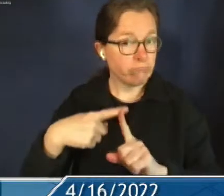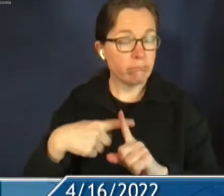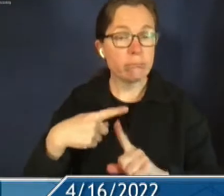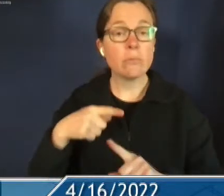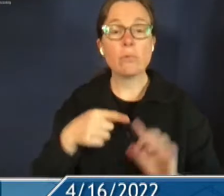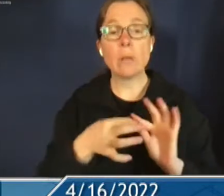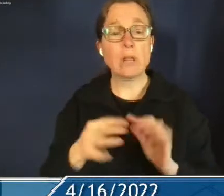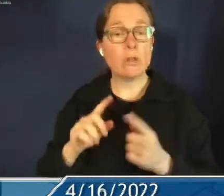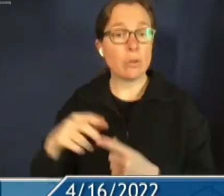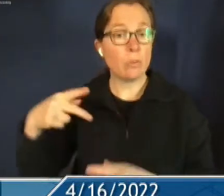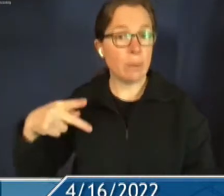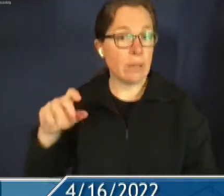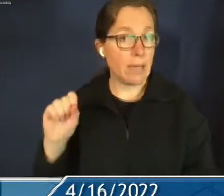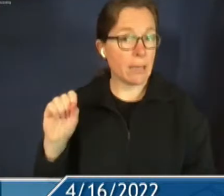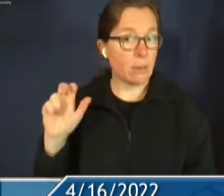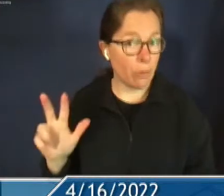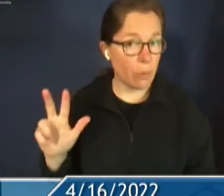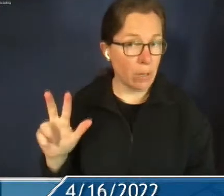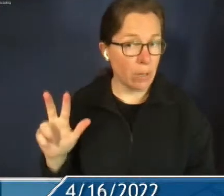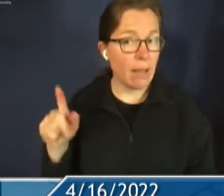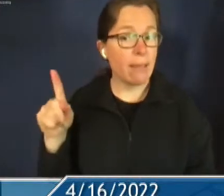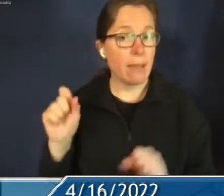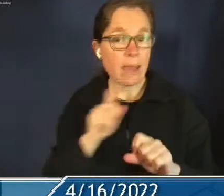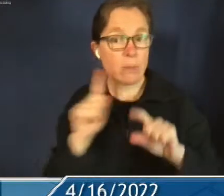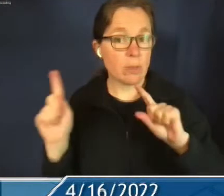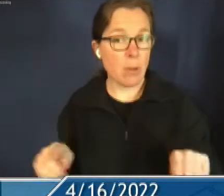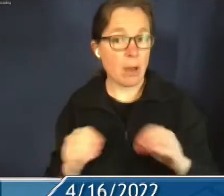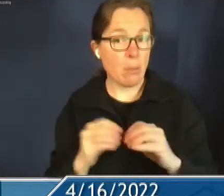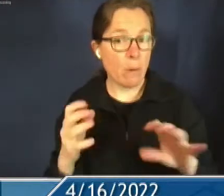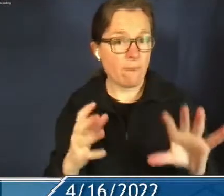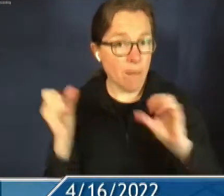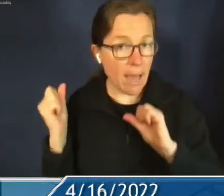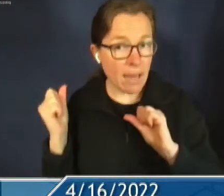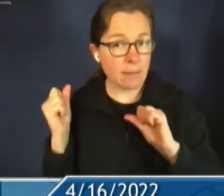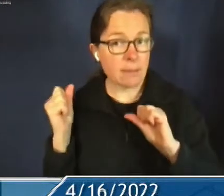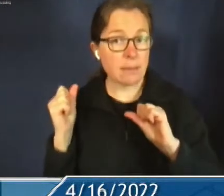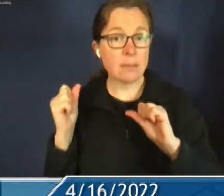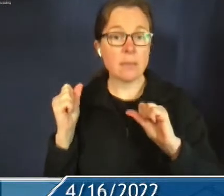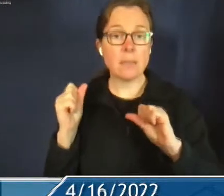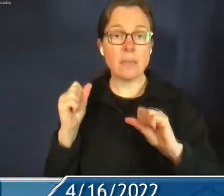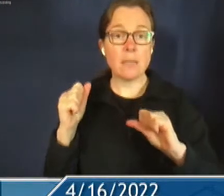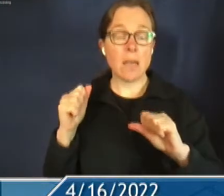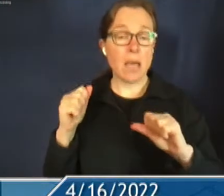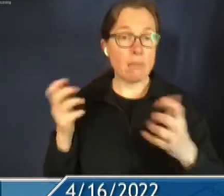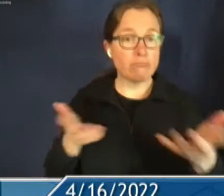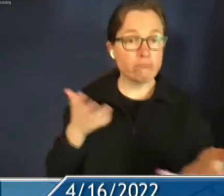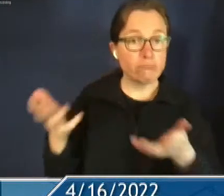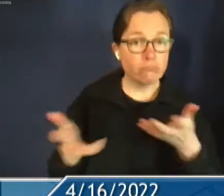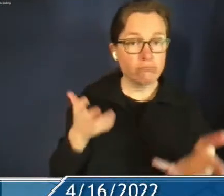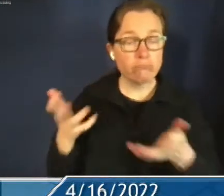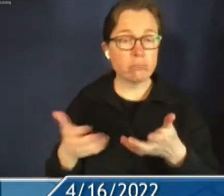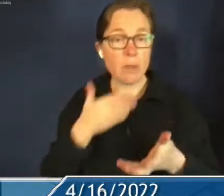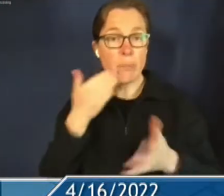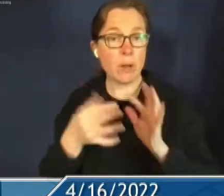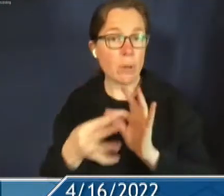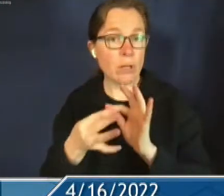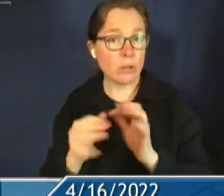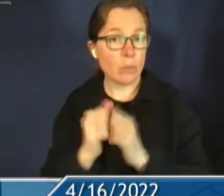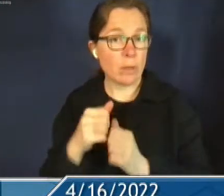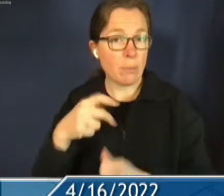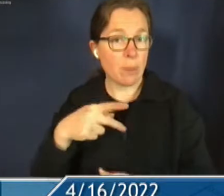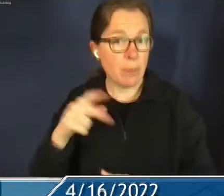PS3s. They are able to respond more quickly, walk through the situation with the person, and cultivate better relationship with PPB.